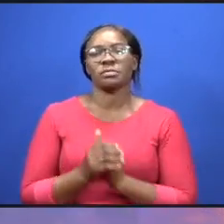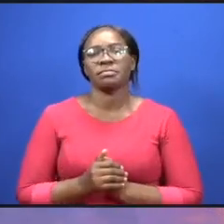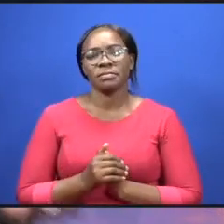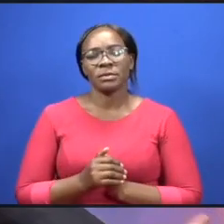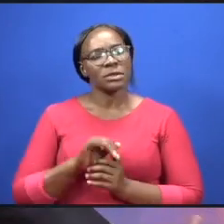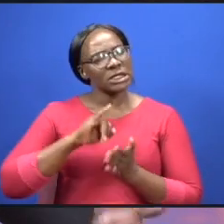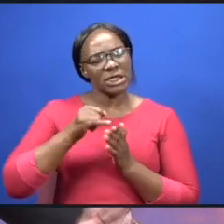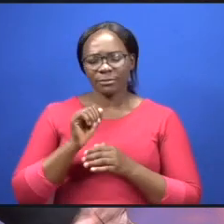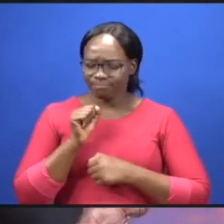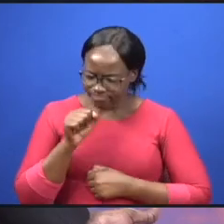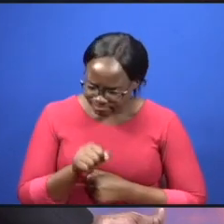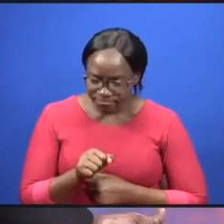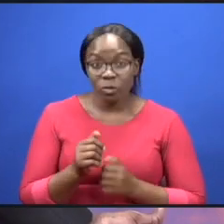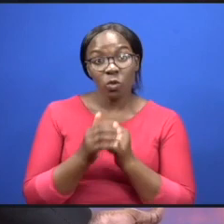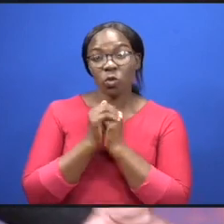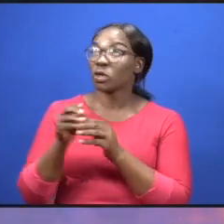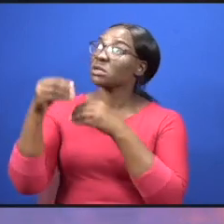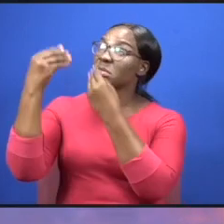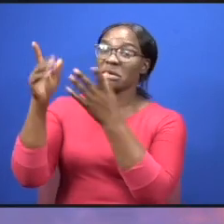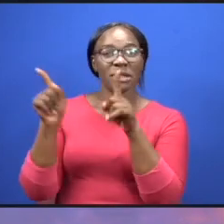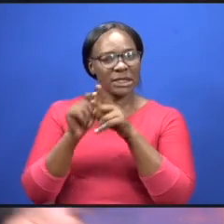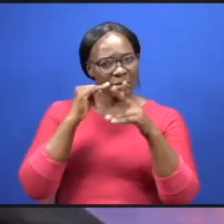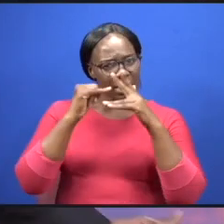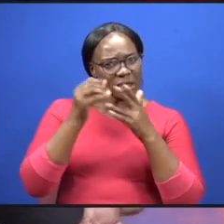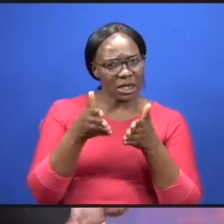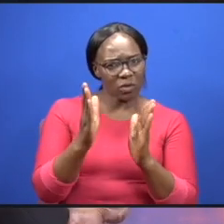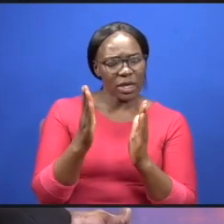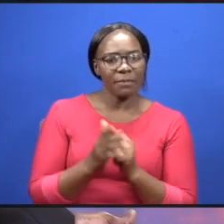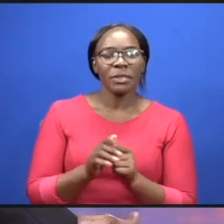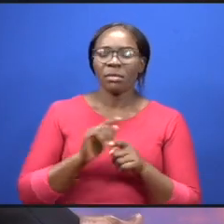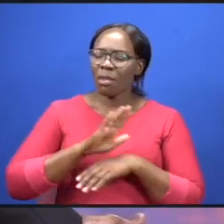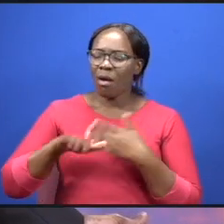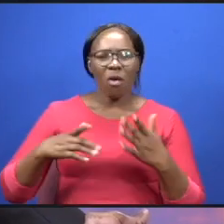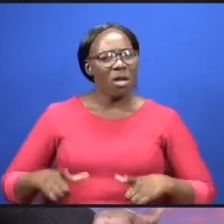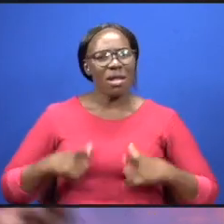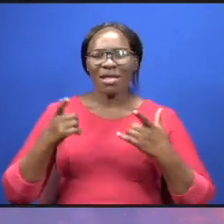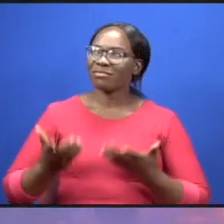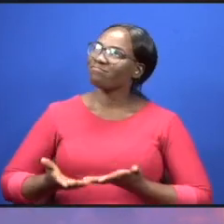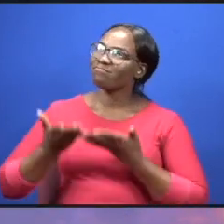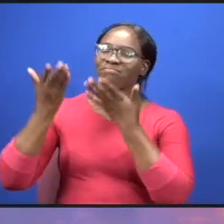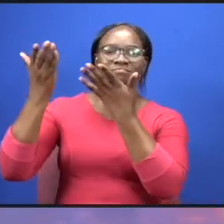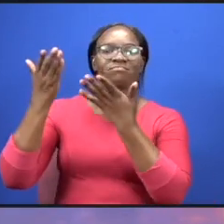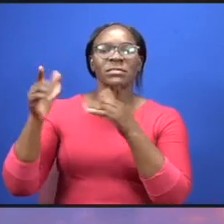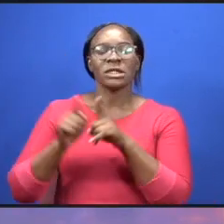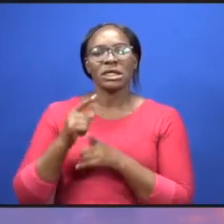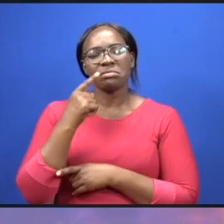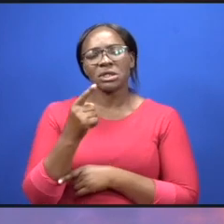It is to bow before him like Isaiah. It is to yield all of our lives to him. It is to say